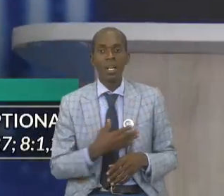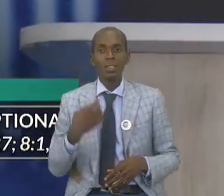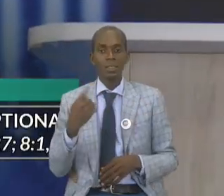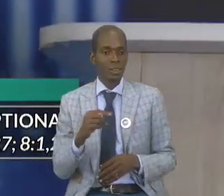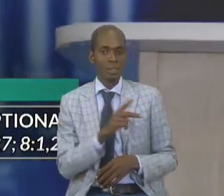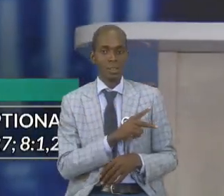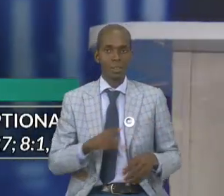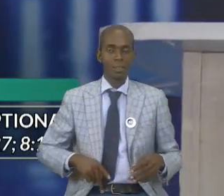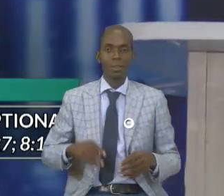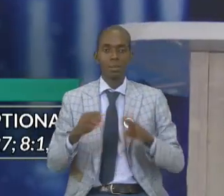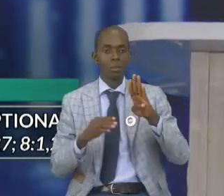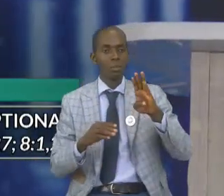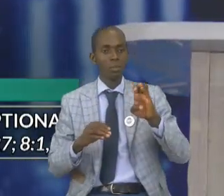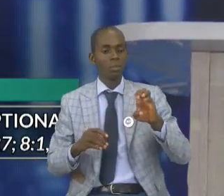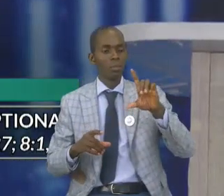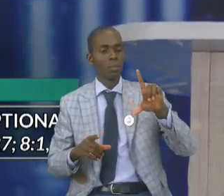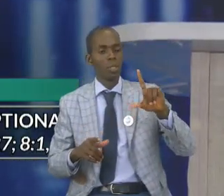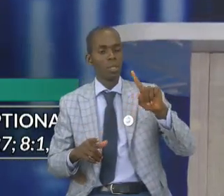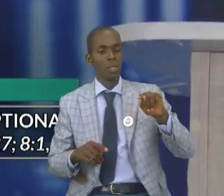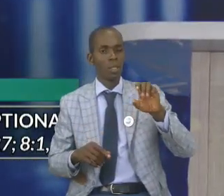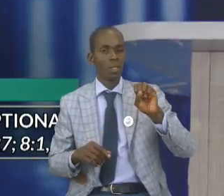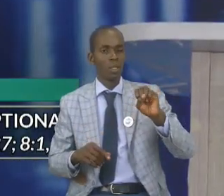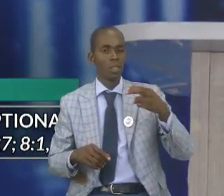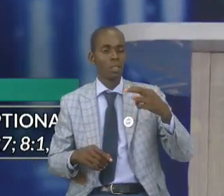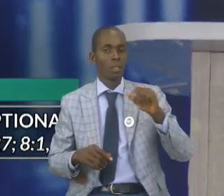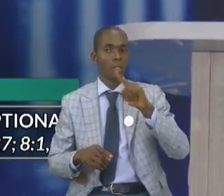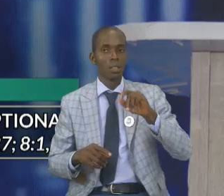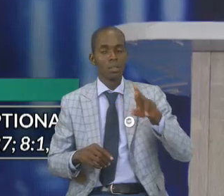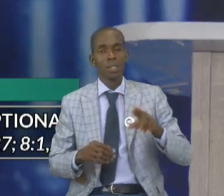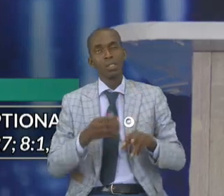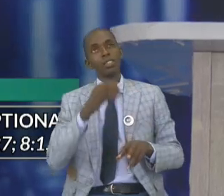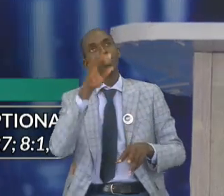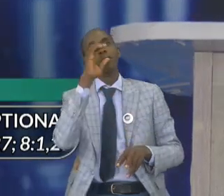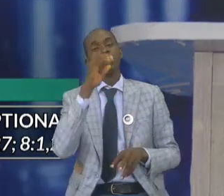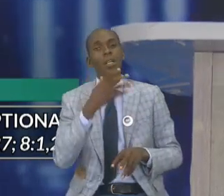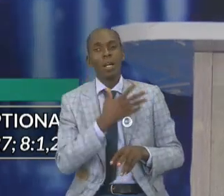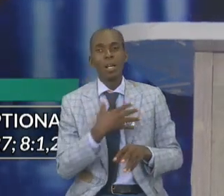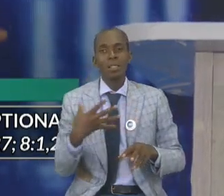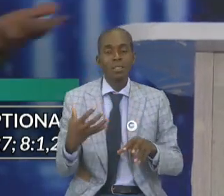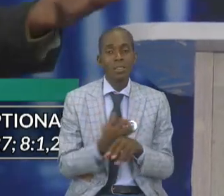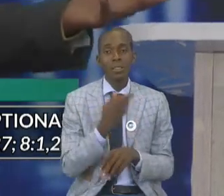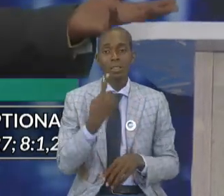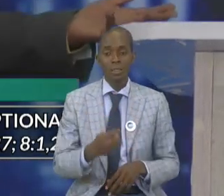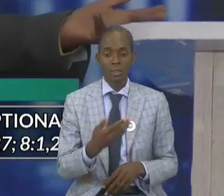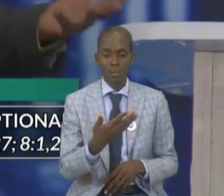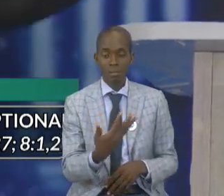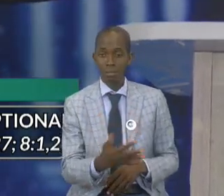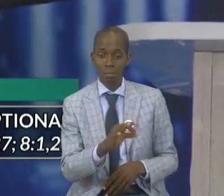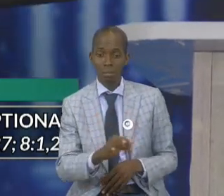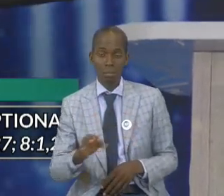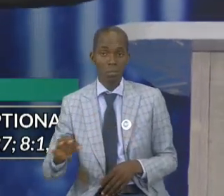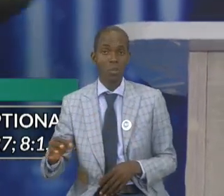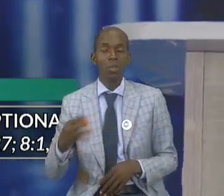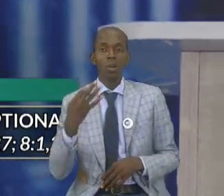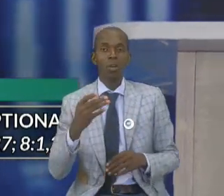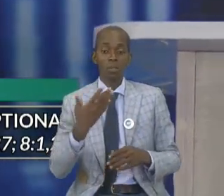even drinking and became so bold as to take the instruments from the house of